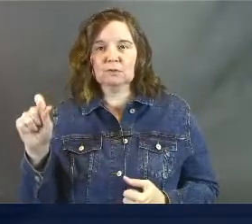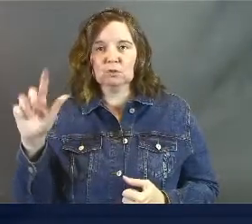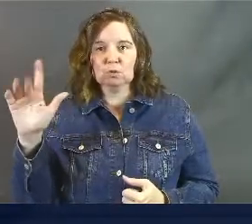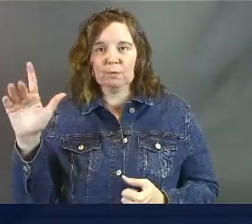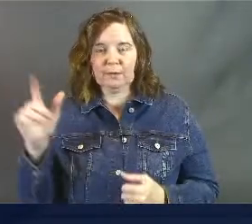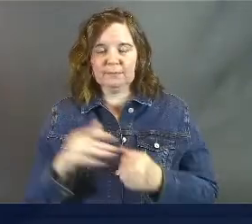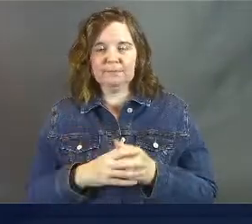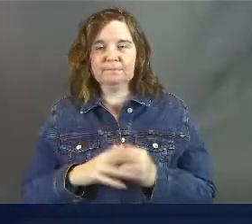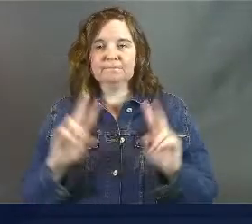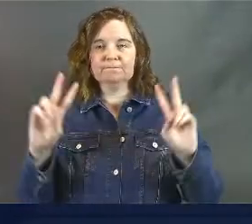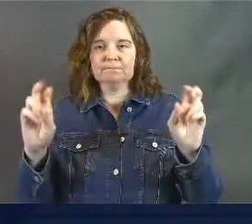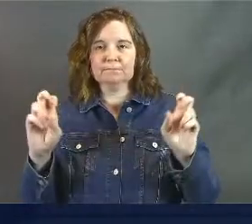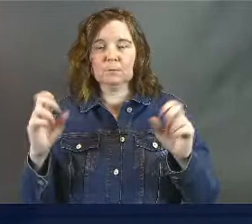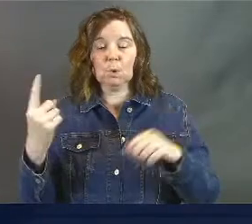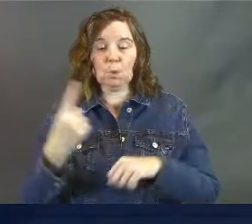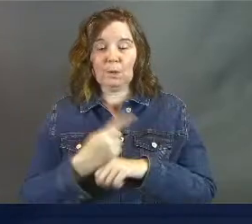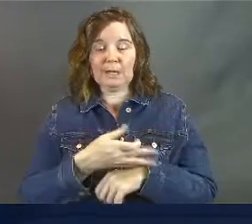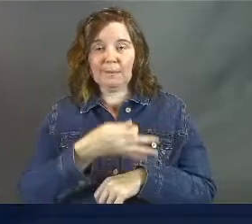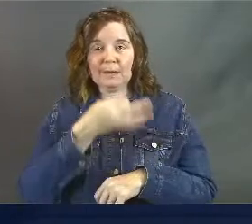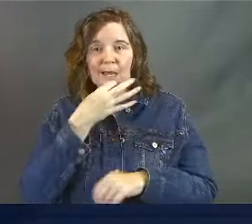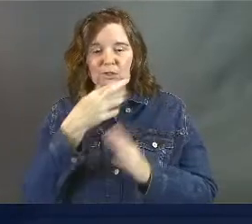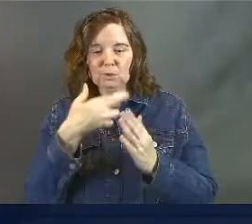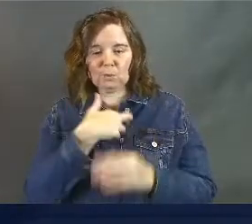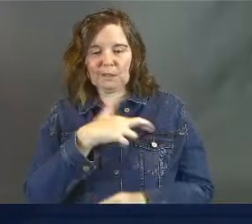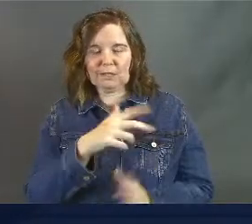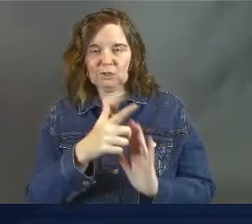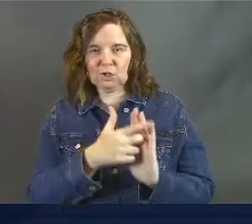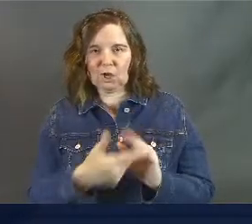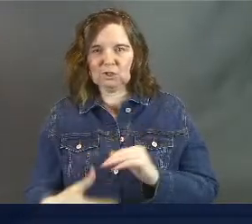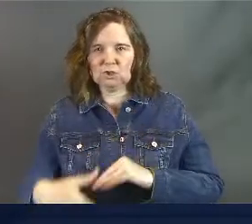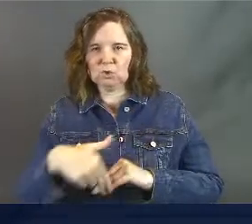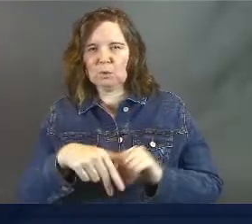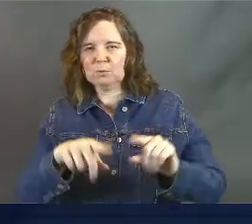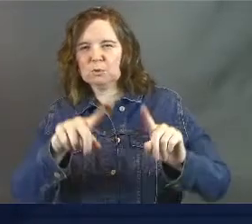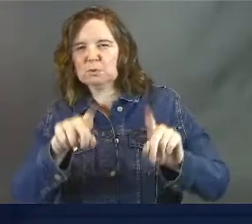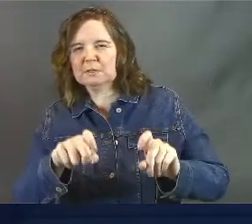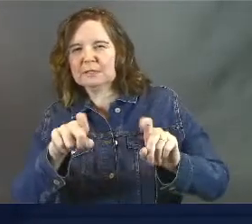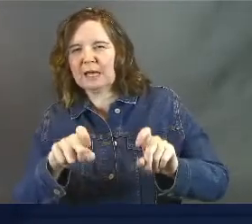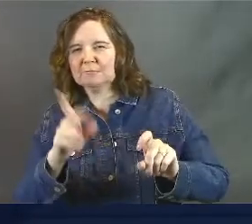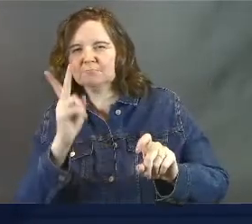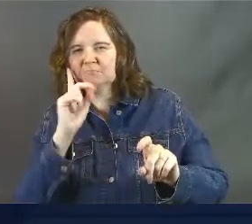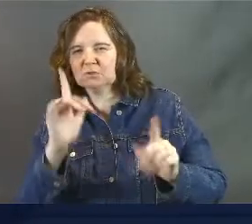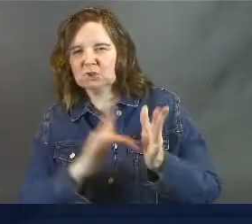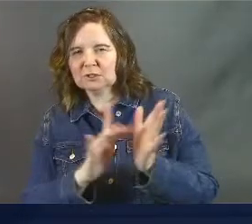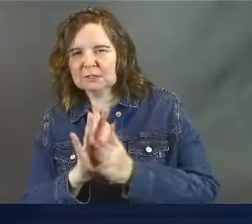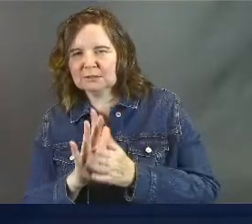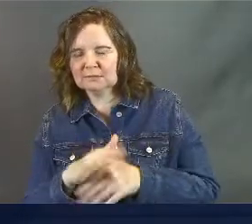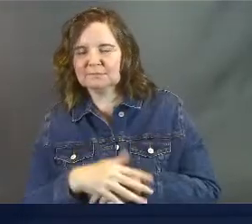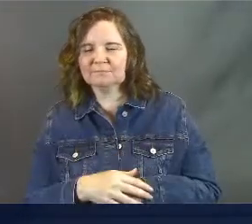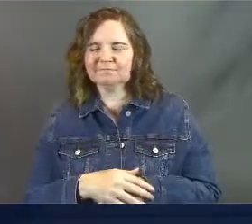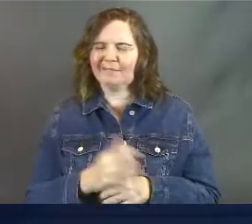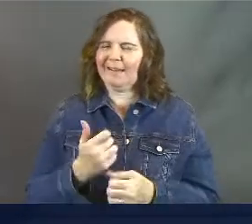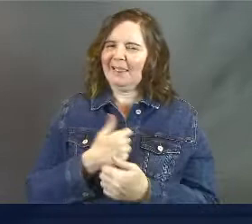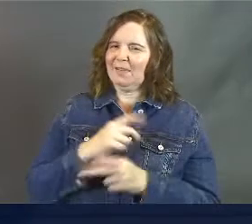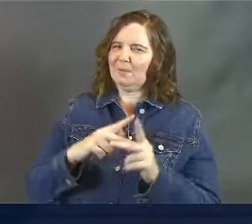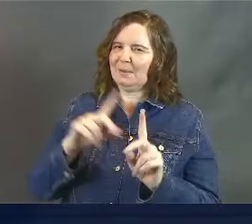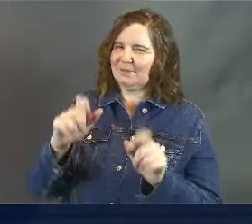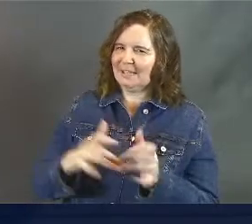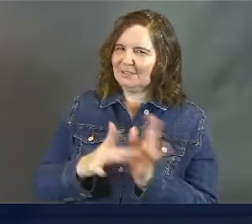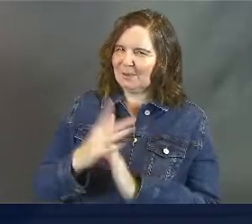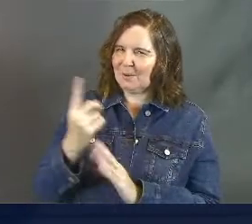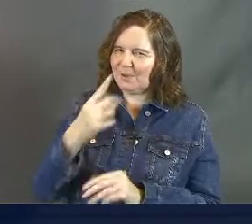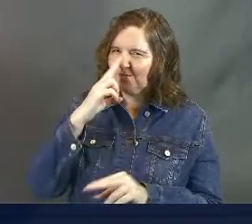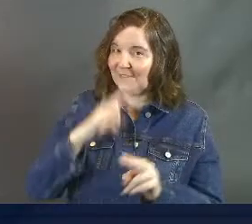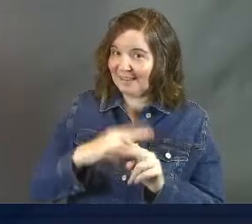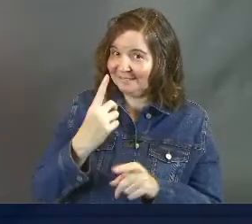day an expert in religious law stood up to test Jesus by asking him this question." I love when people tested Jesus. It was always fun, wasn't